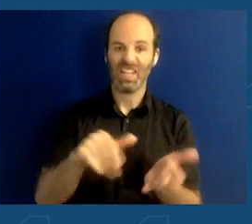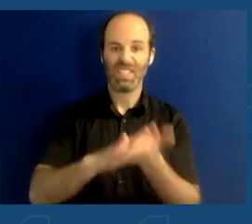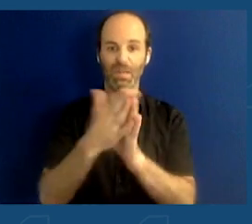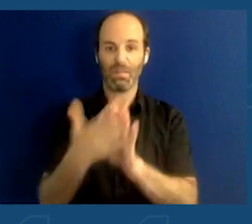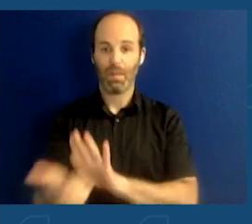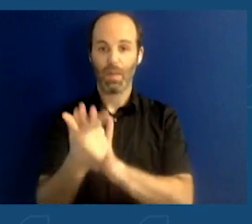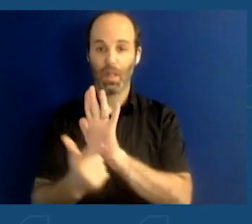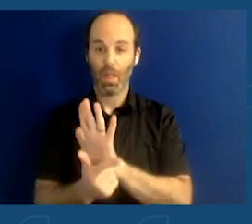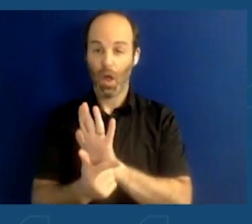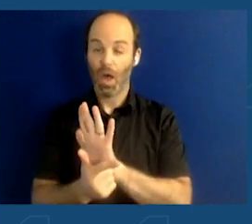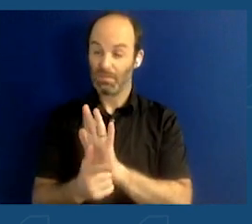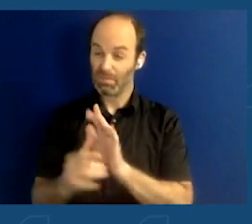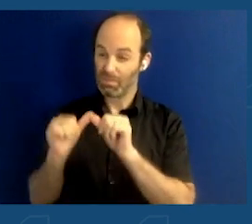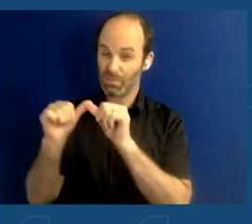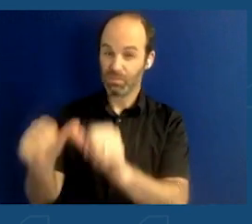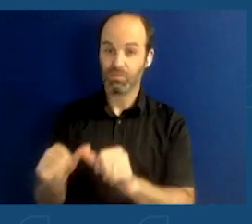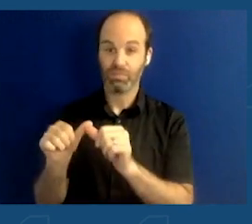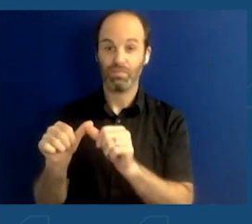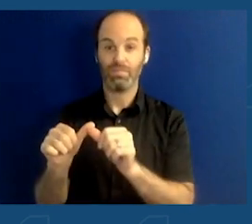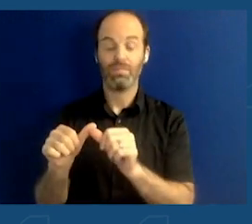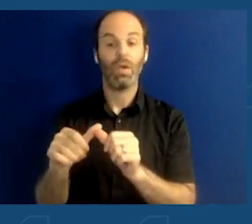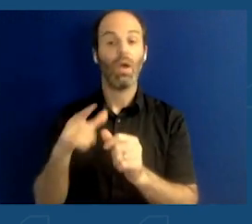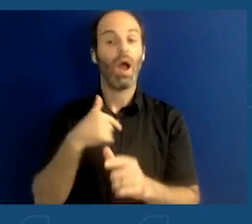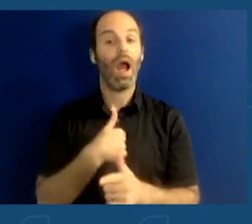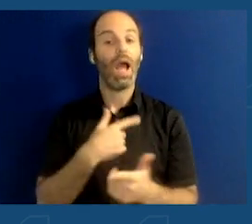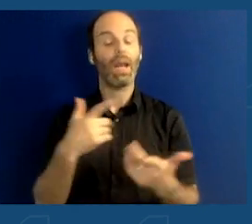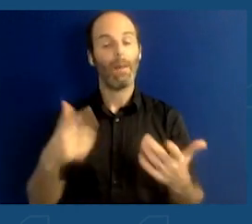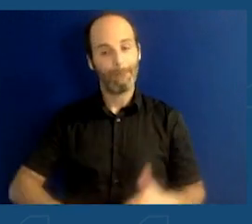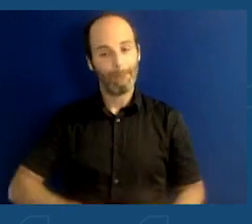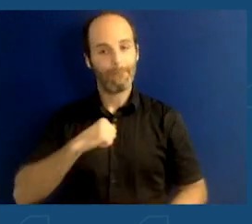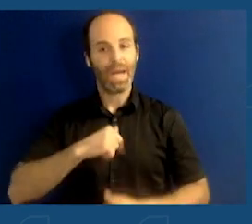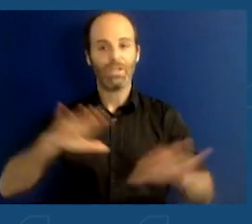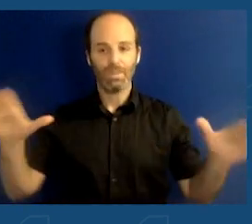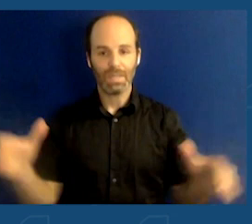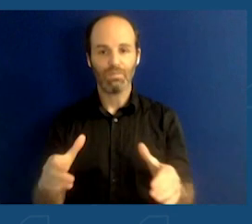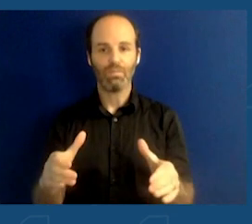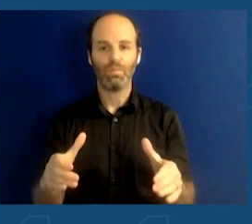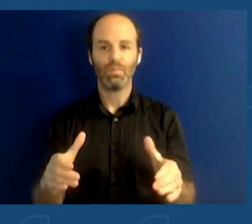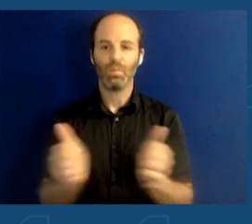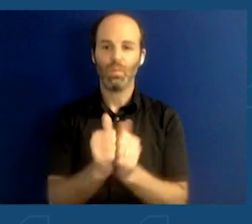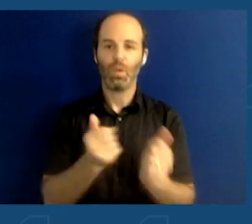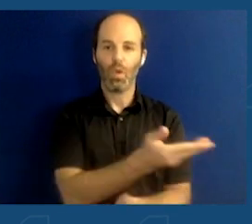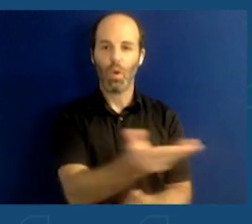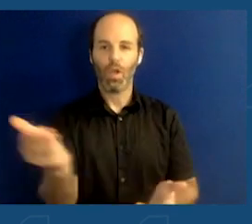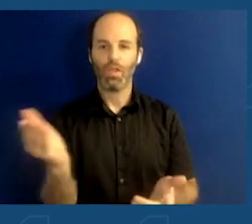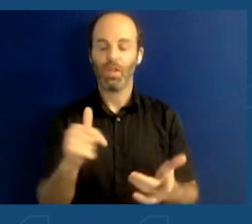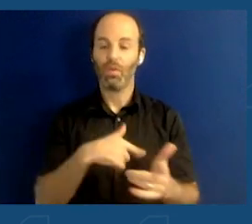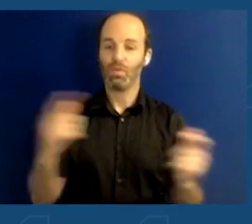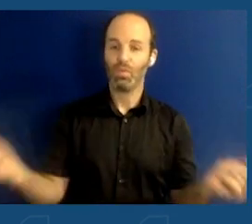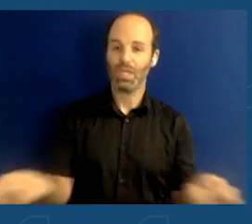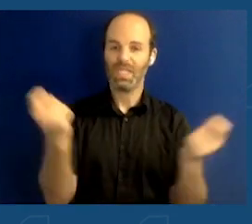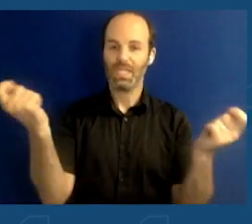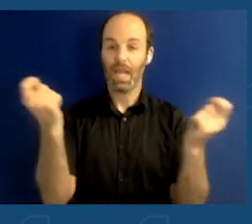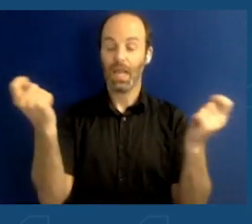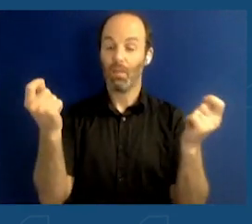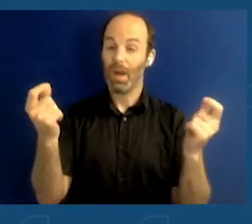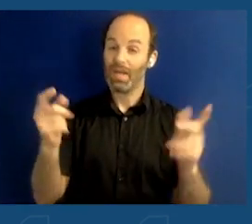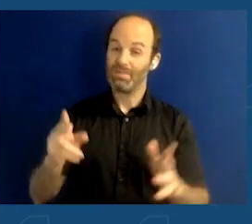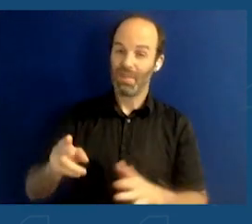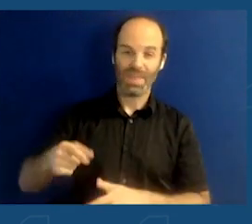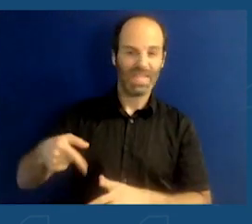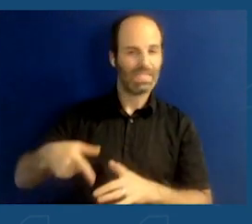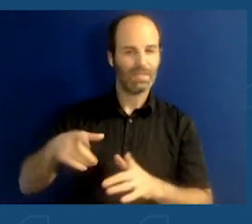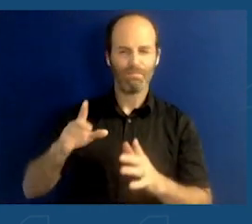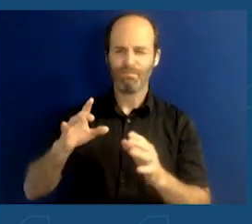it. And I'm proud to be in a room with all of you today as we celebrate a historic step forward for